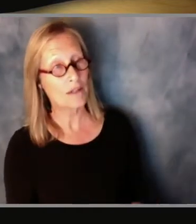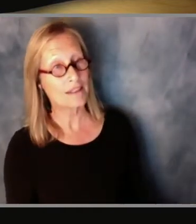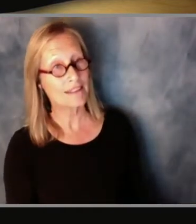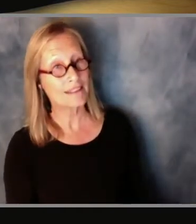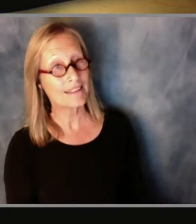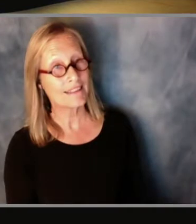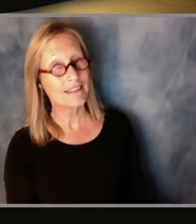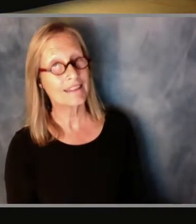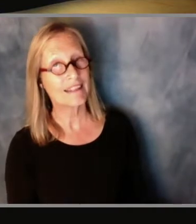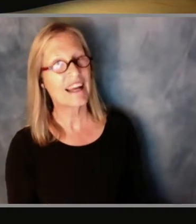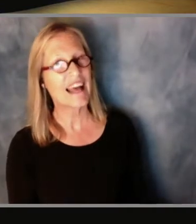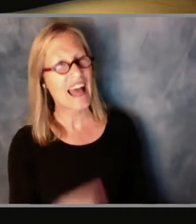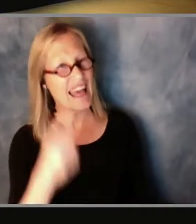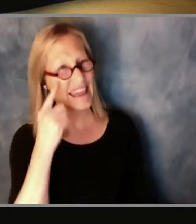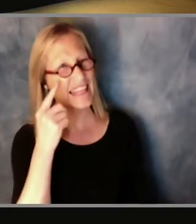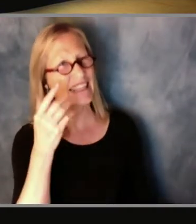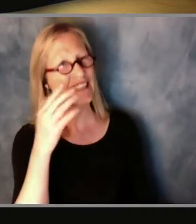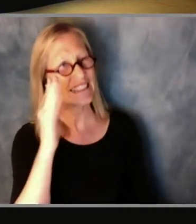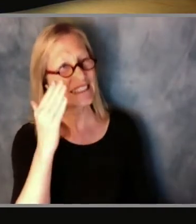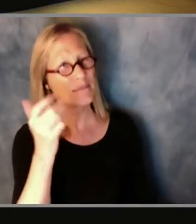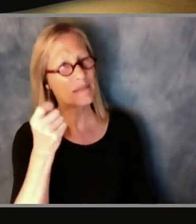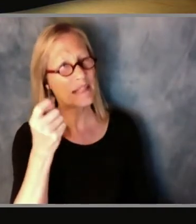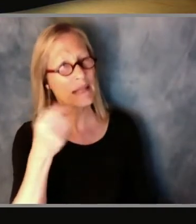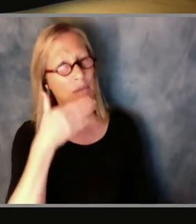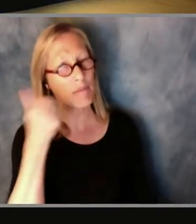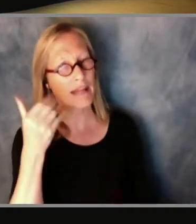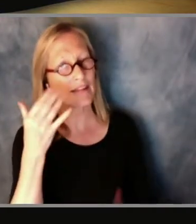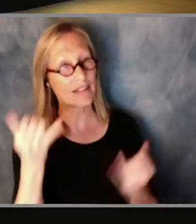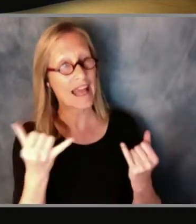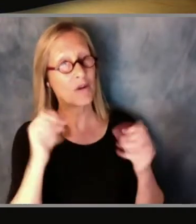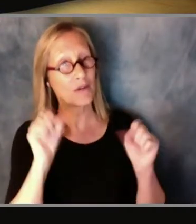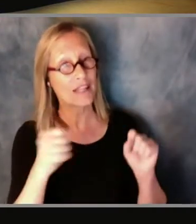It seems a little bit better. Can you hear me now?